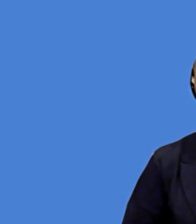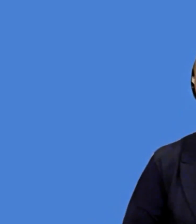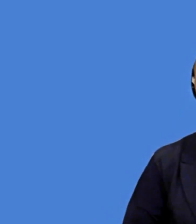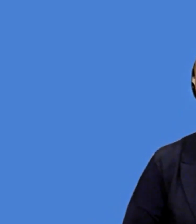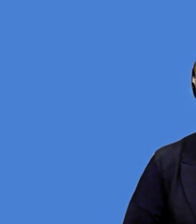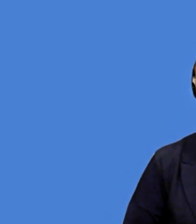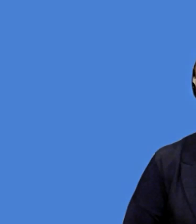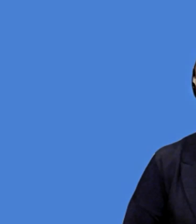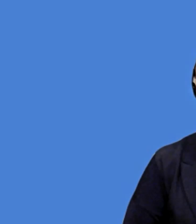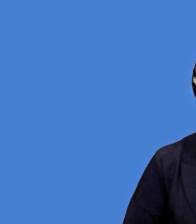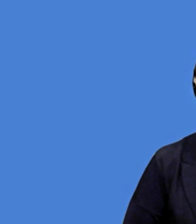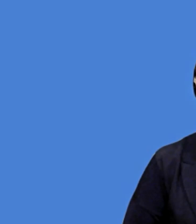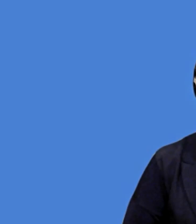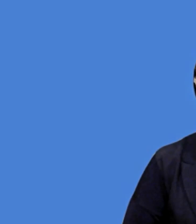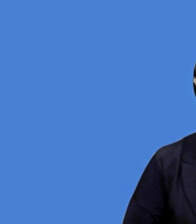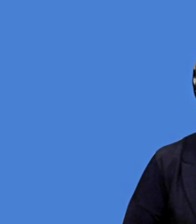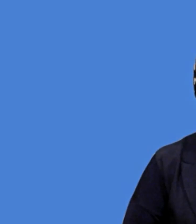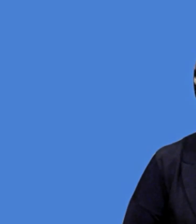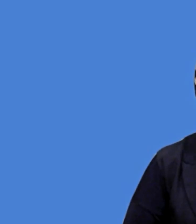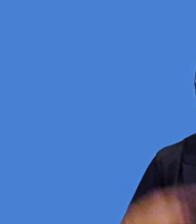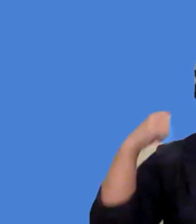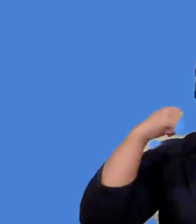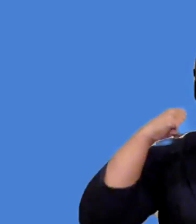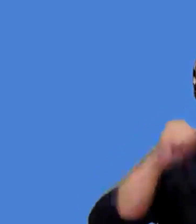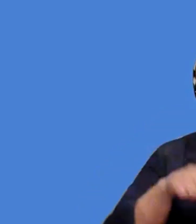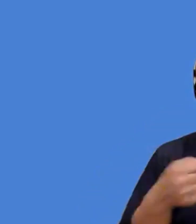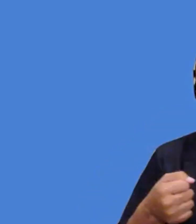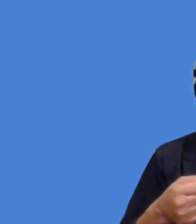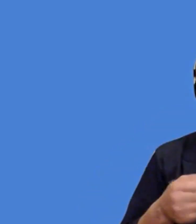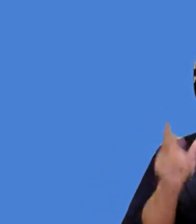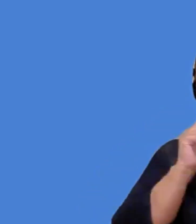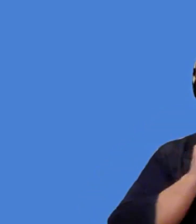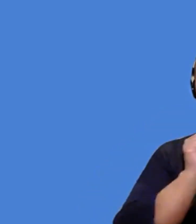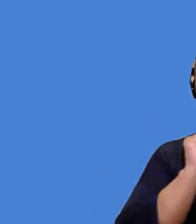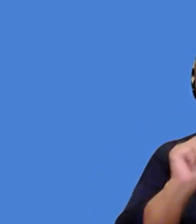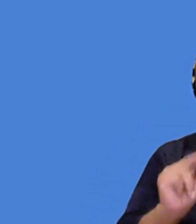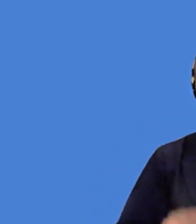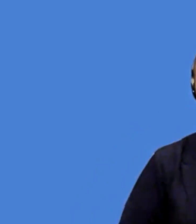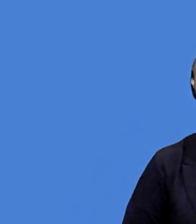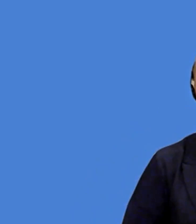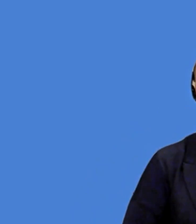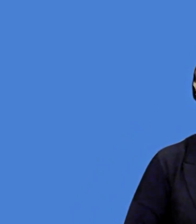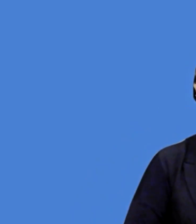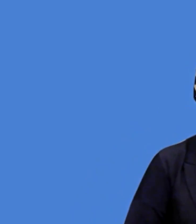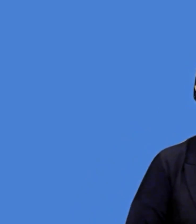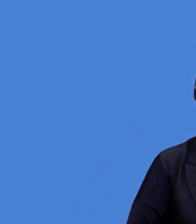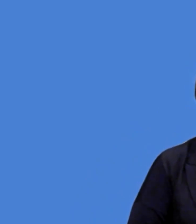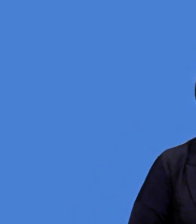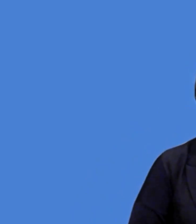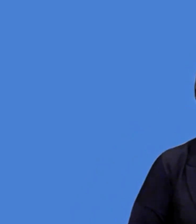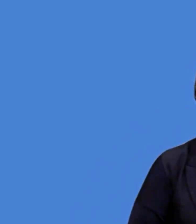Founded in 1993, NFDN advocates for the rights of persons with disability through awareness at